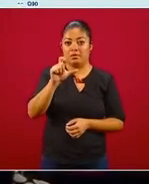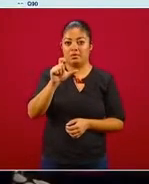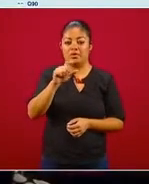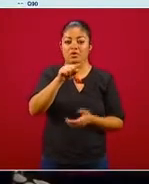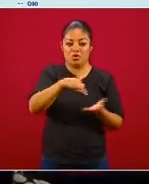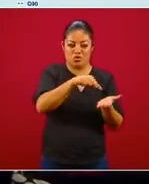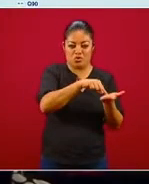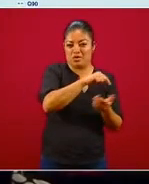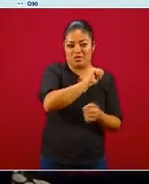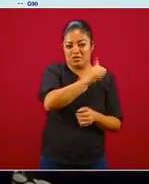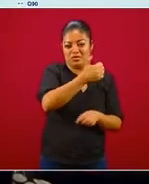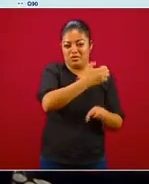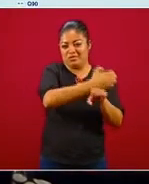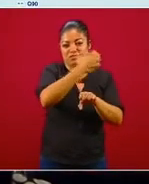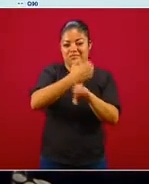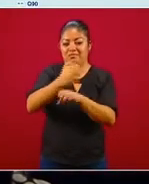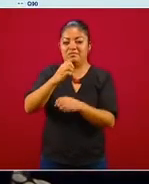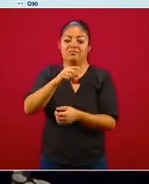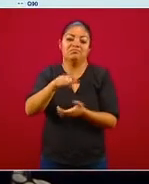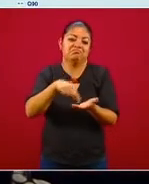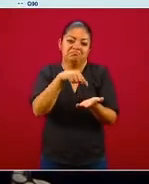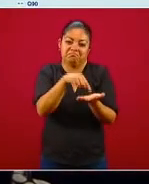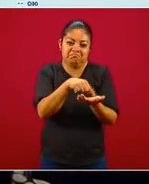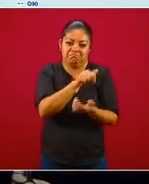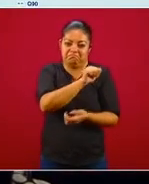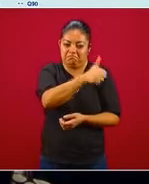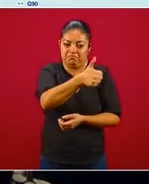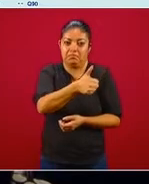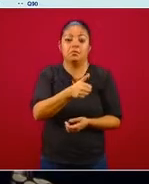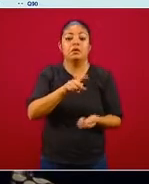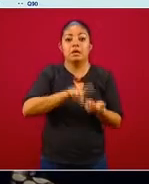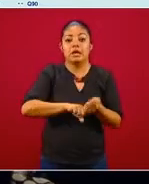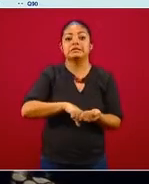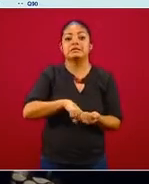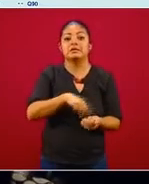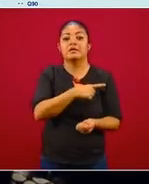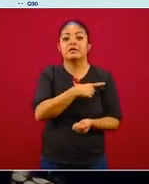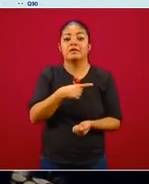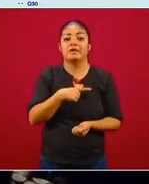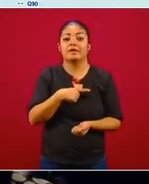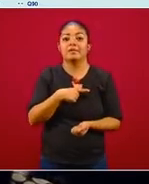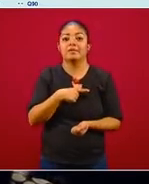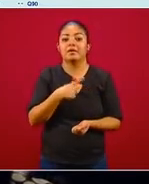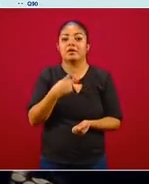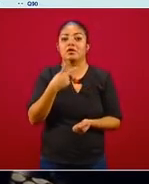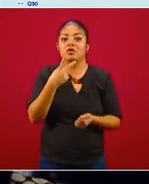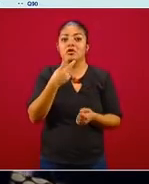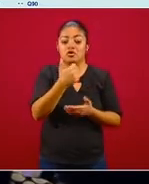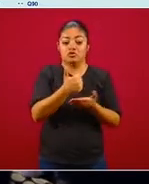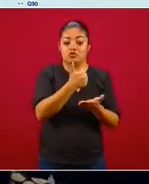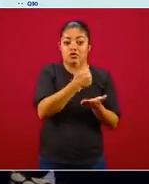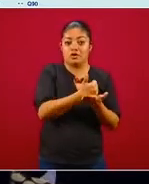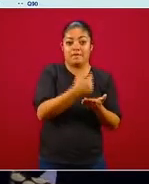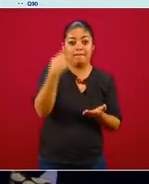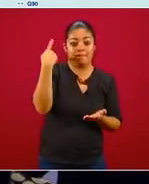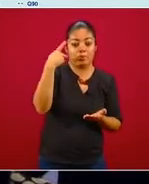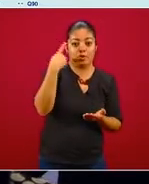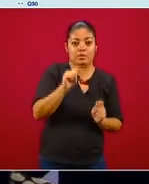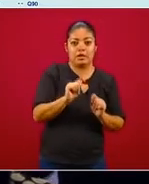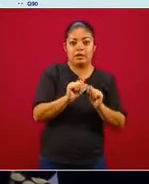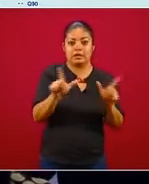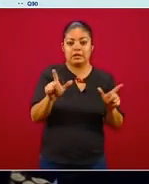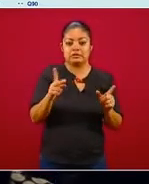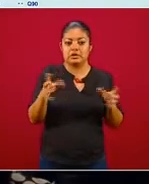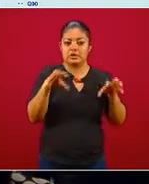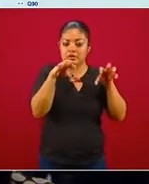suspect cases. But what we cannot explain so far, and the mathematicians are having trouble explaining, is